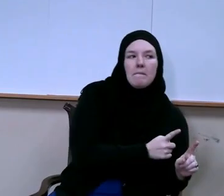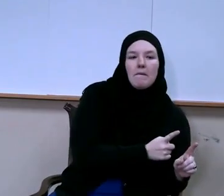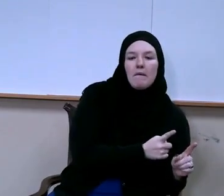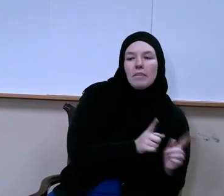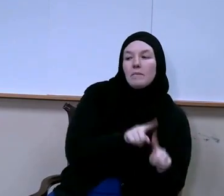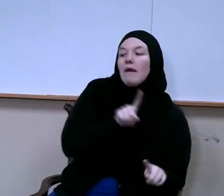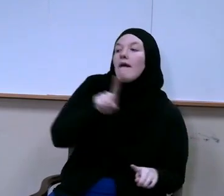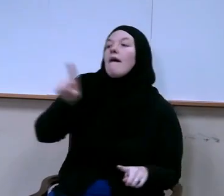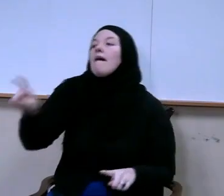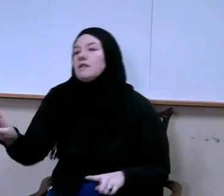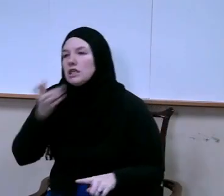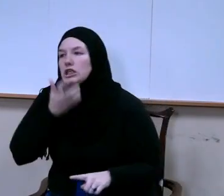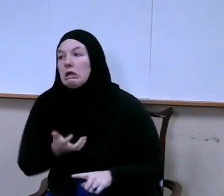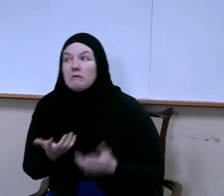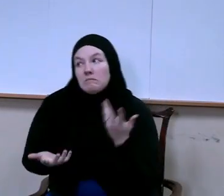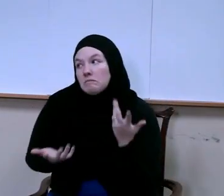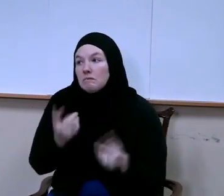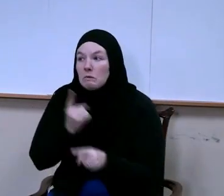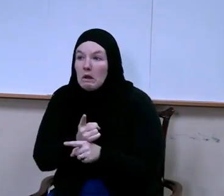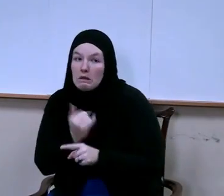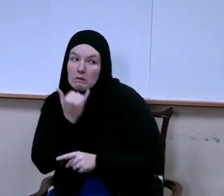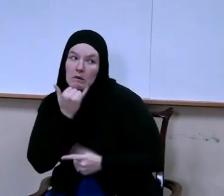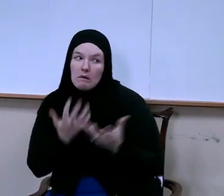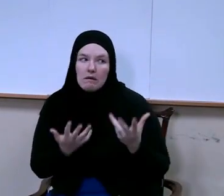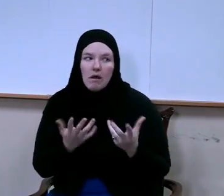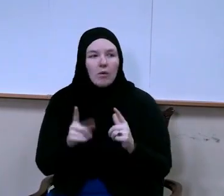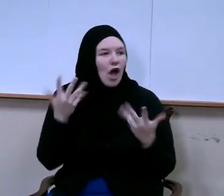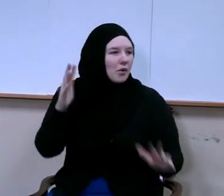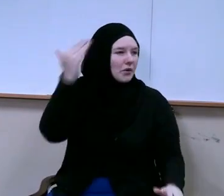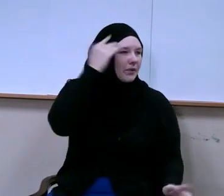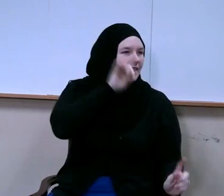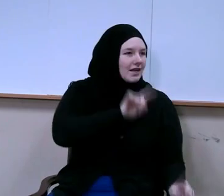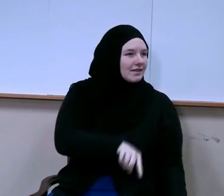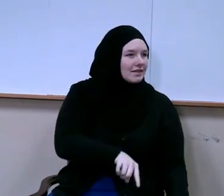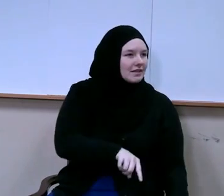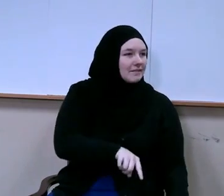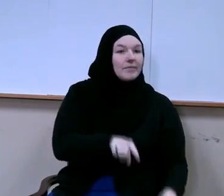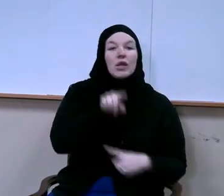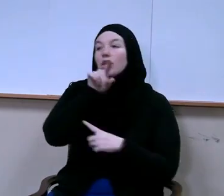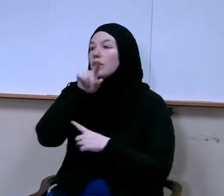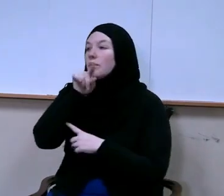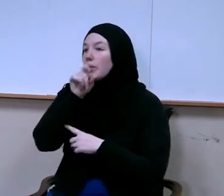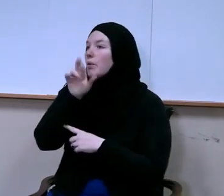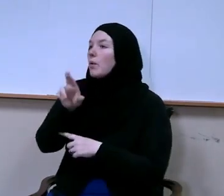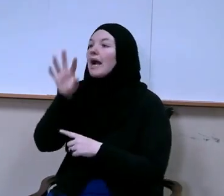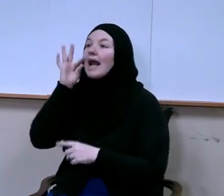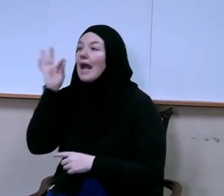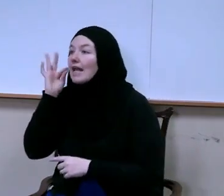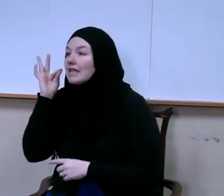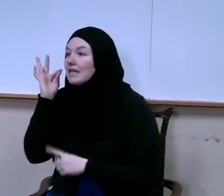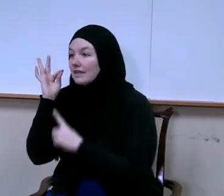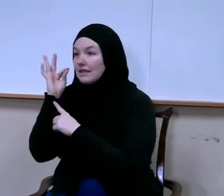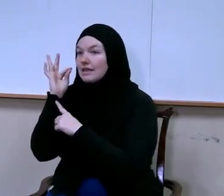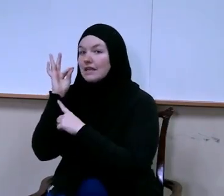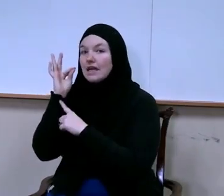Allah taught the animal, what is right and what is wrong. If you have ever dealt with cats, a